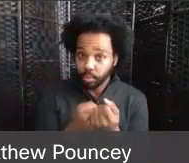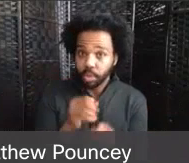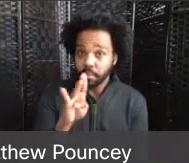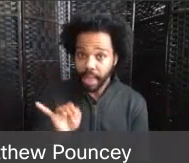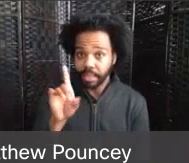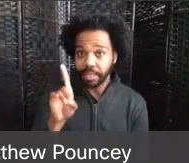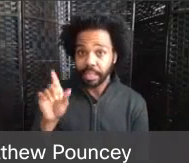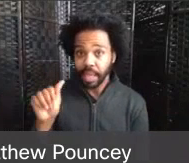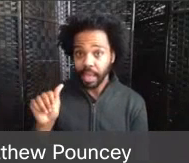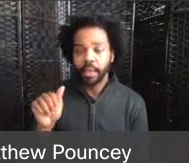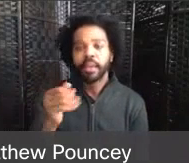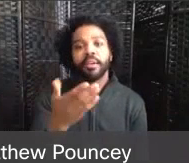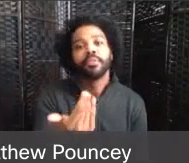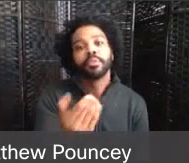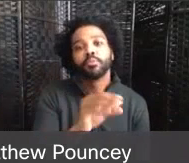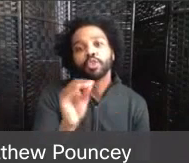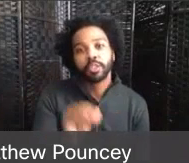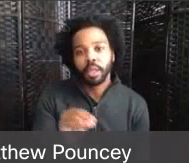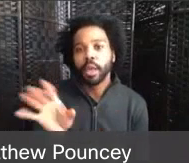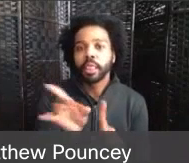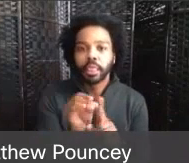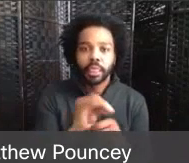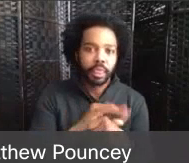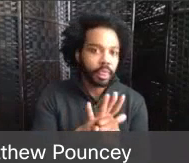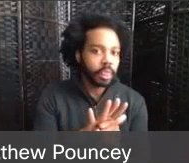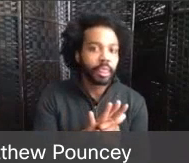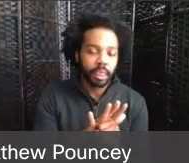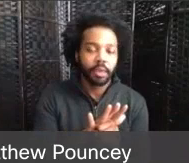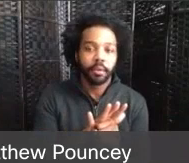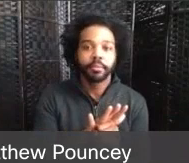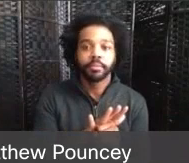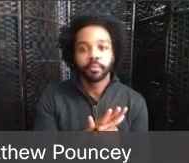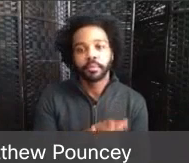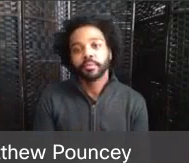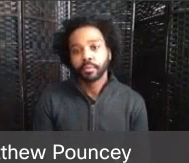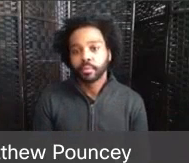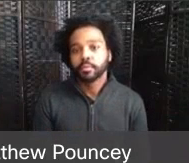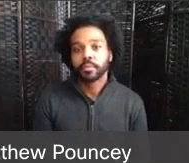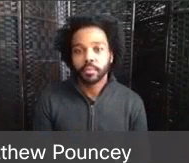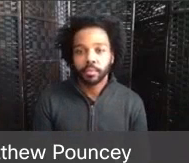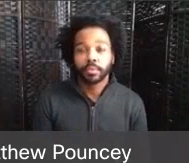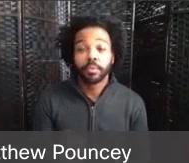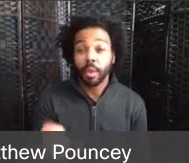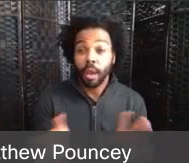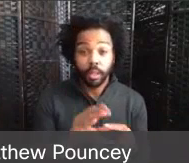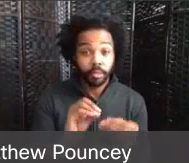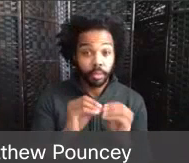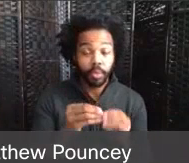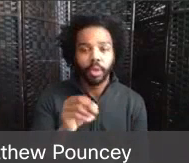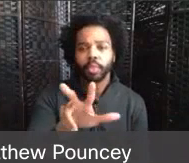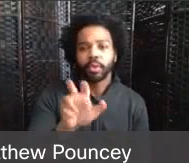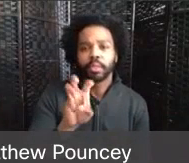15% have contracted COVID. Of that population of people, which is 364, we've